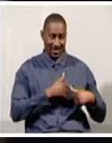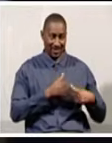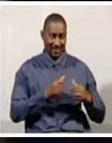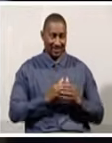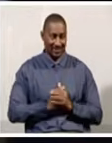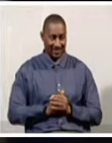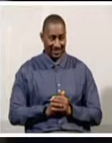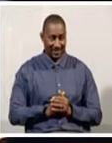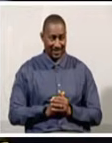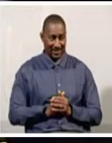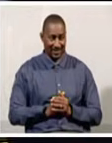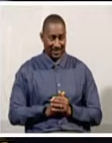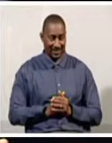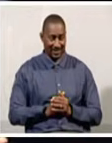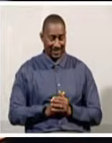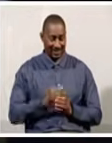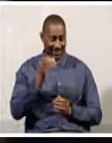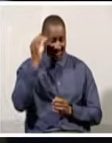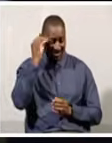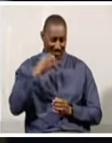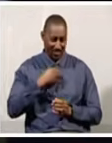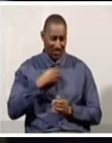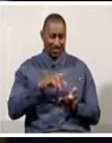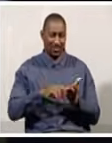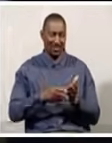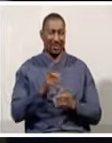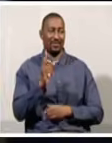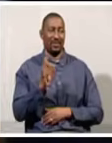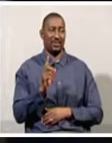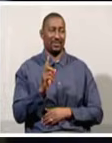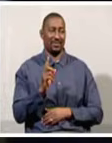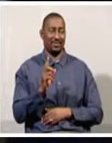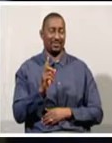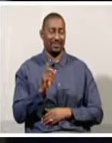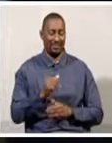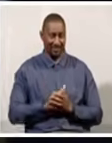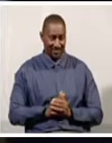touch was about. I will never know what being in touch would have entailed.